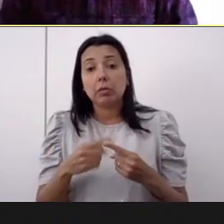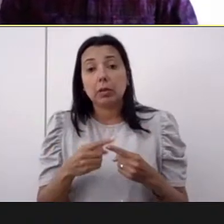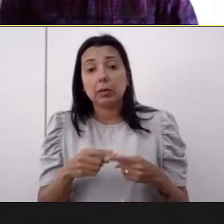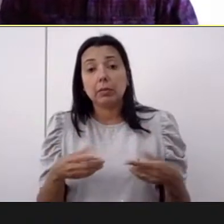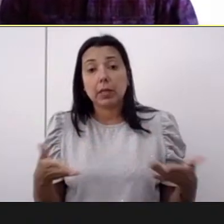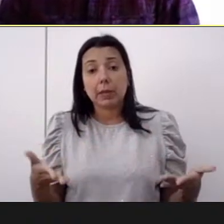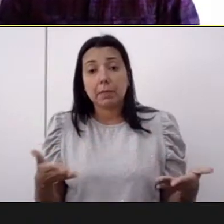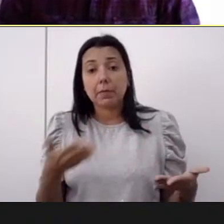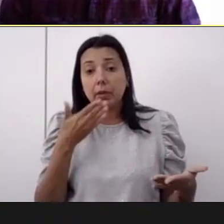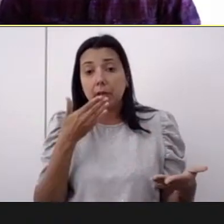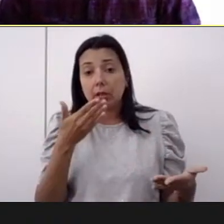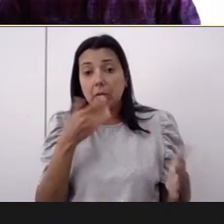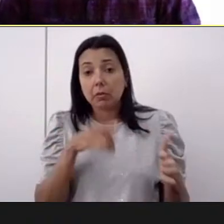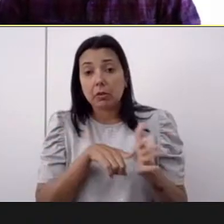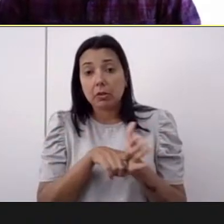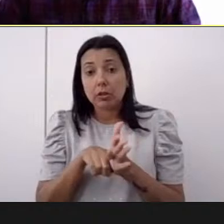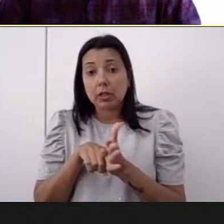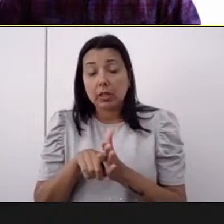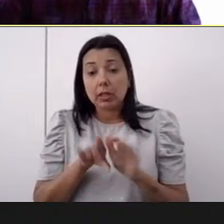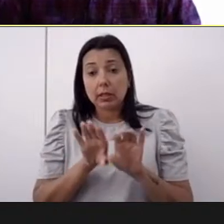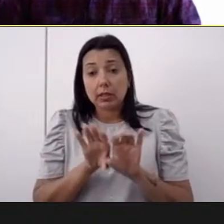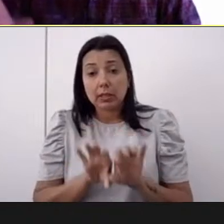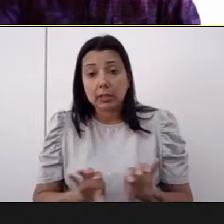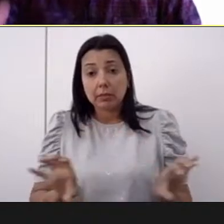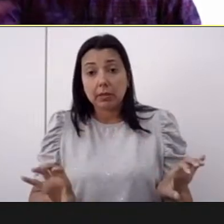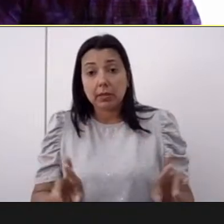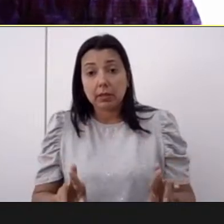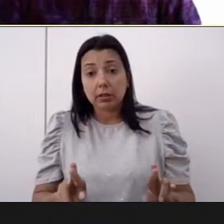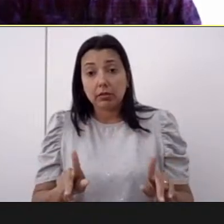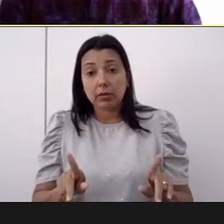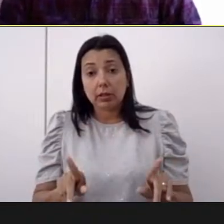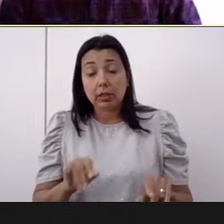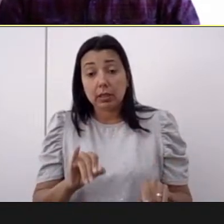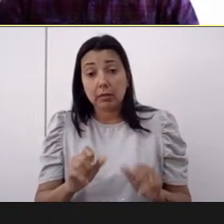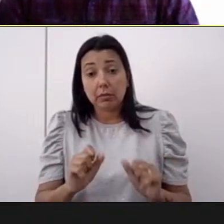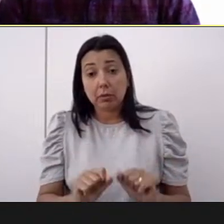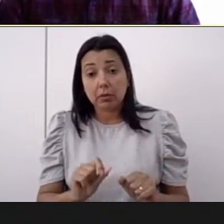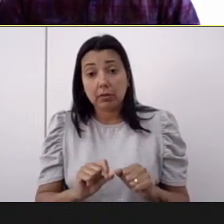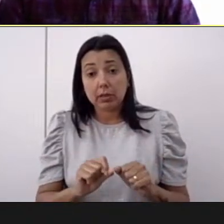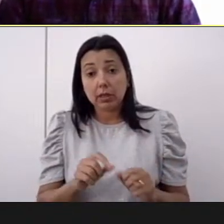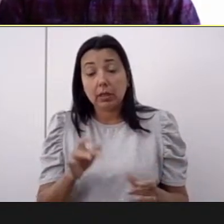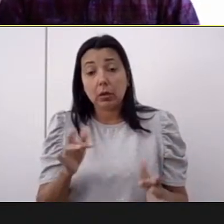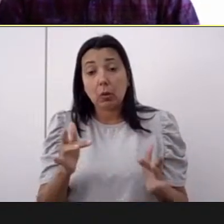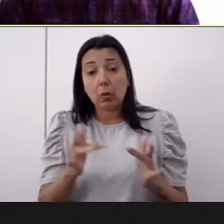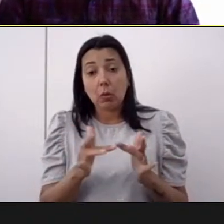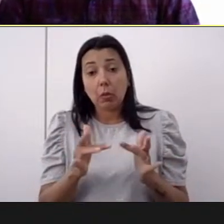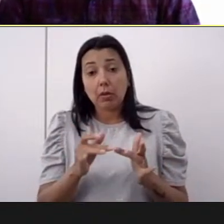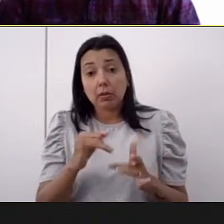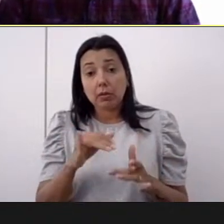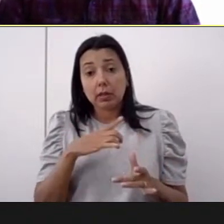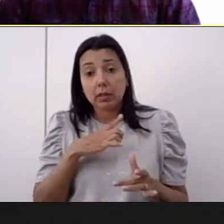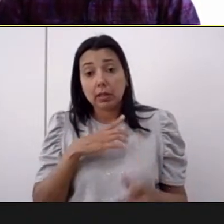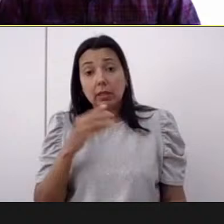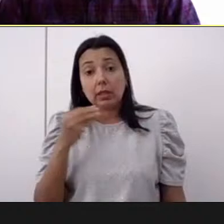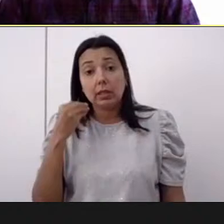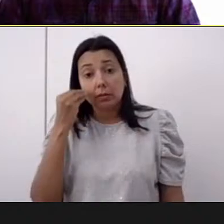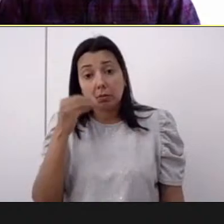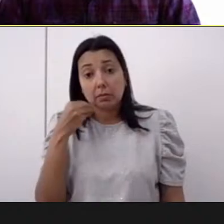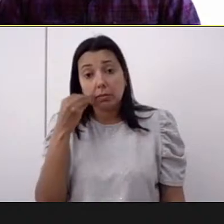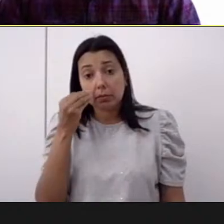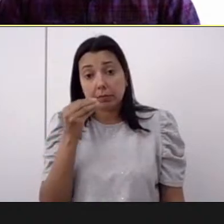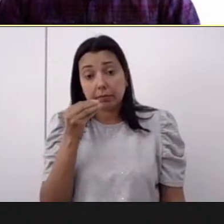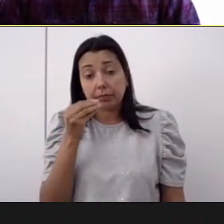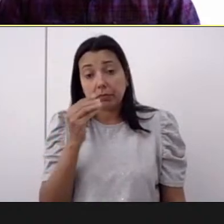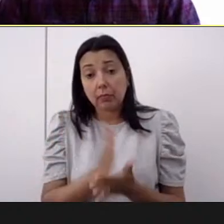analysis. So if they can be combined, or if you have experience or know works that combine these